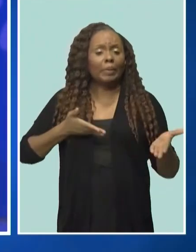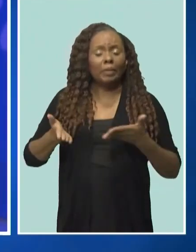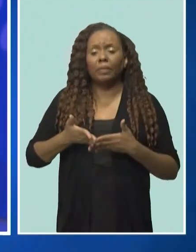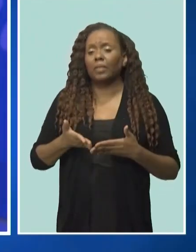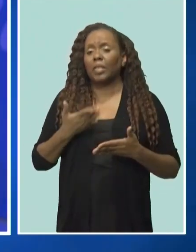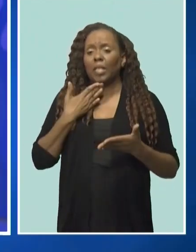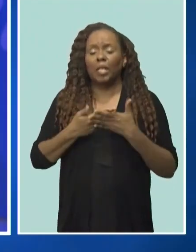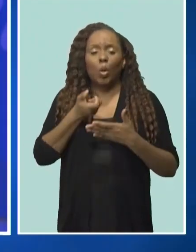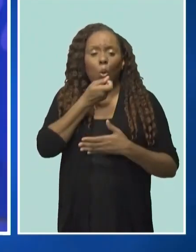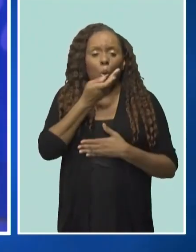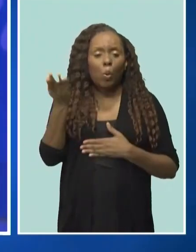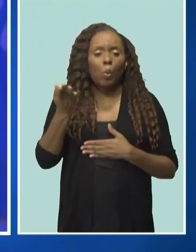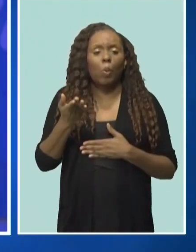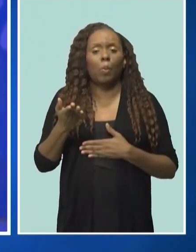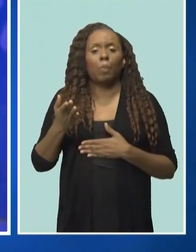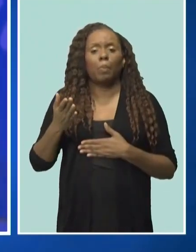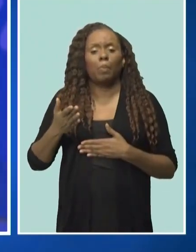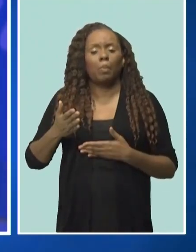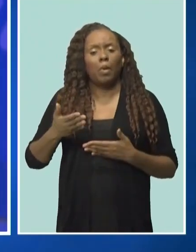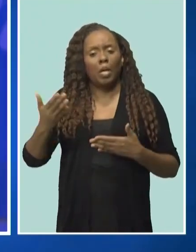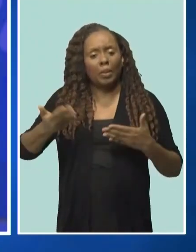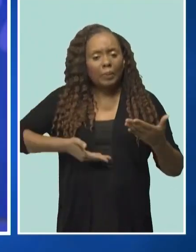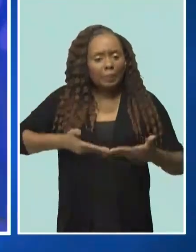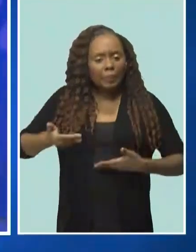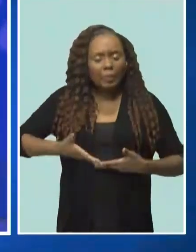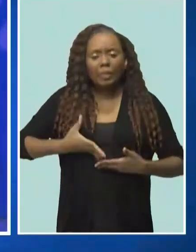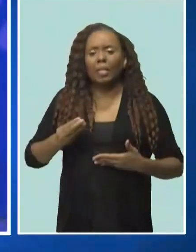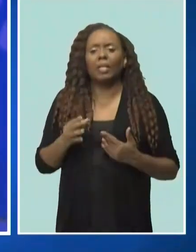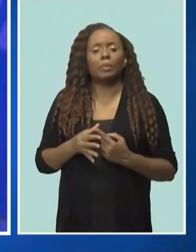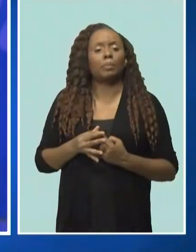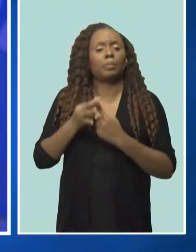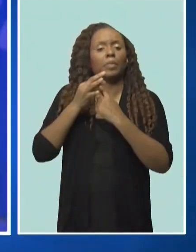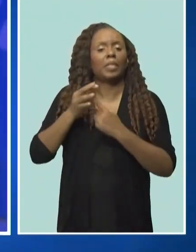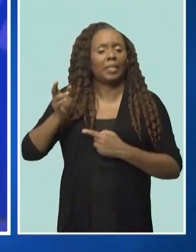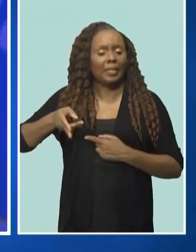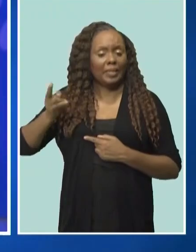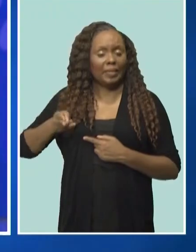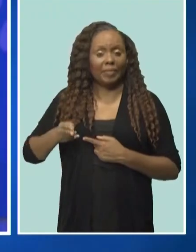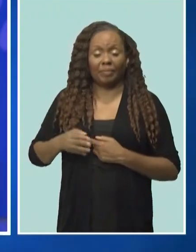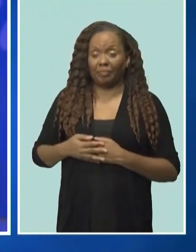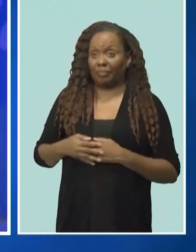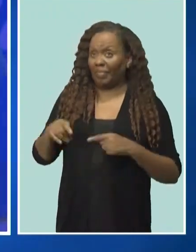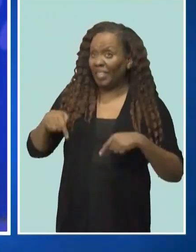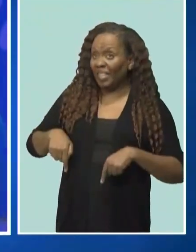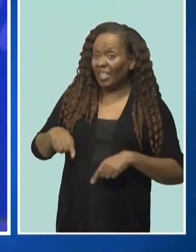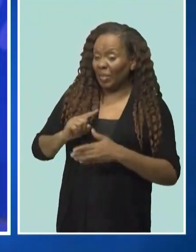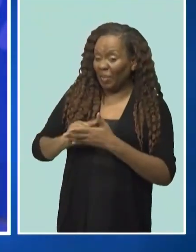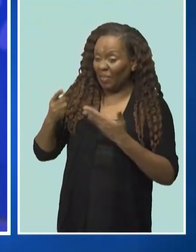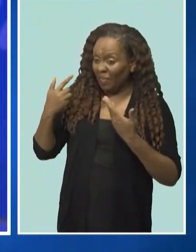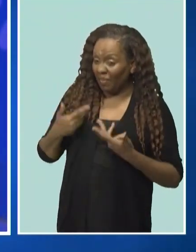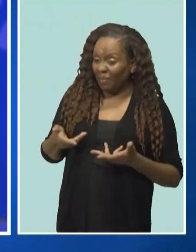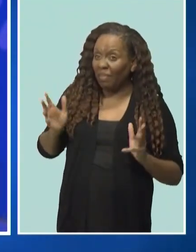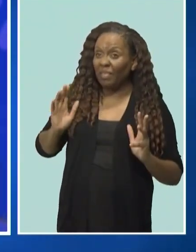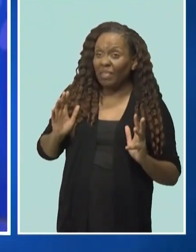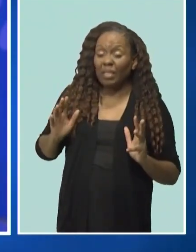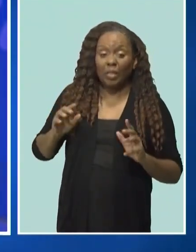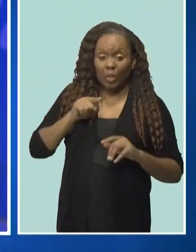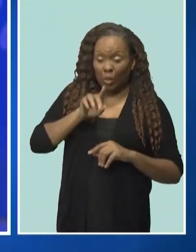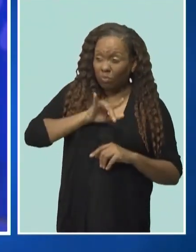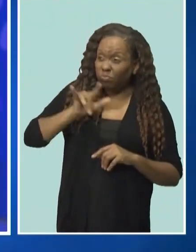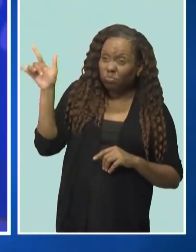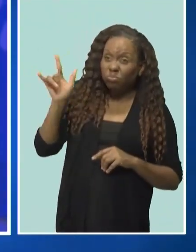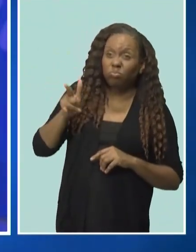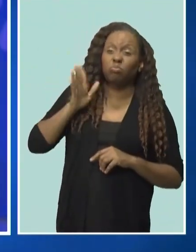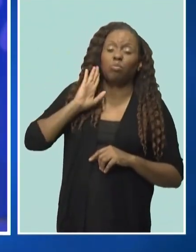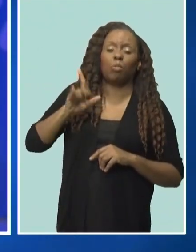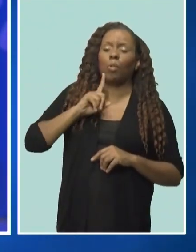hospitality, and unique heritage. And we believe that after this week, you will leave with a rich appreciation for what